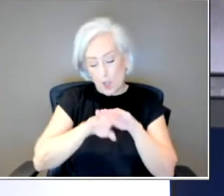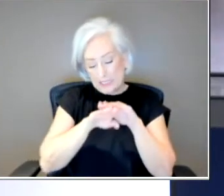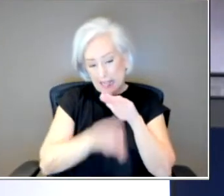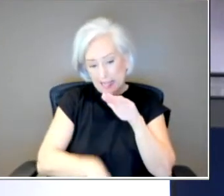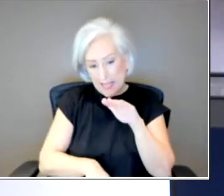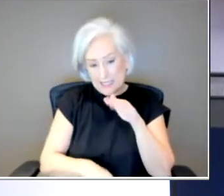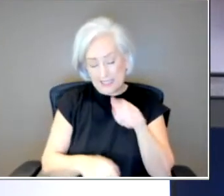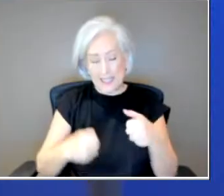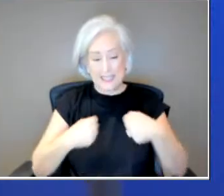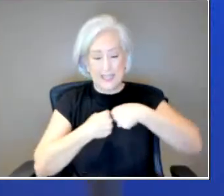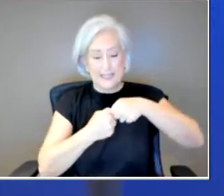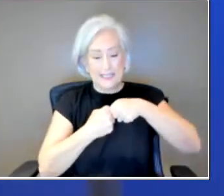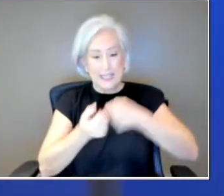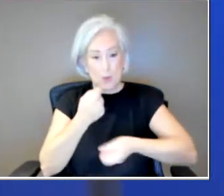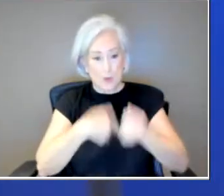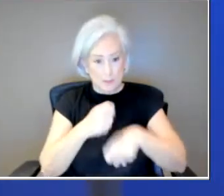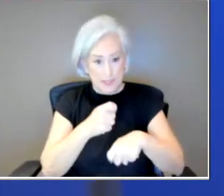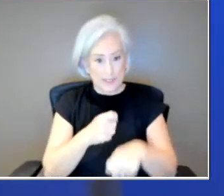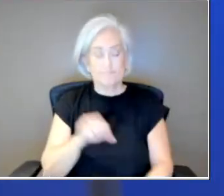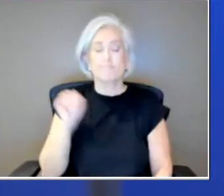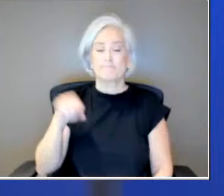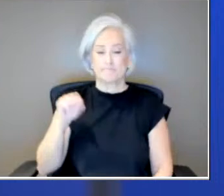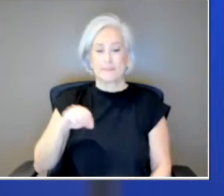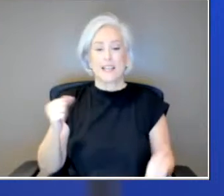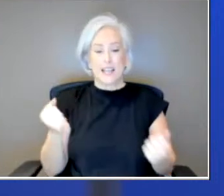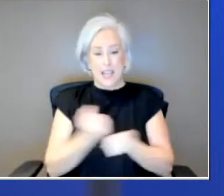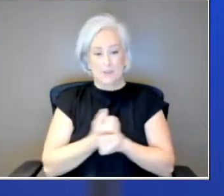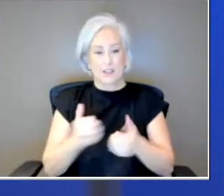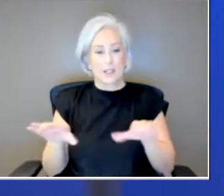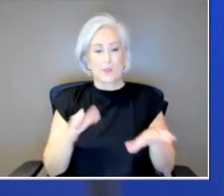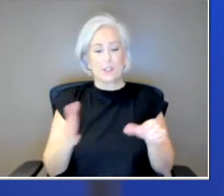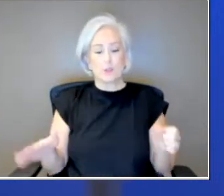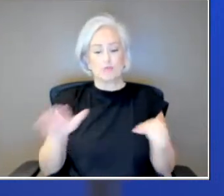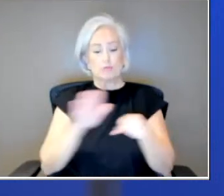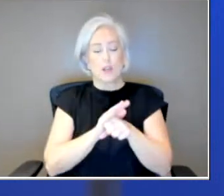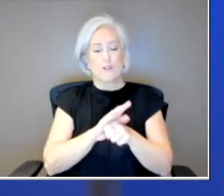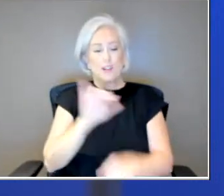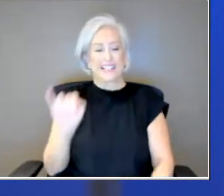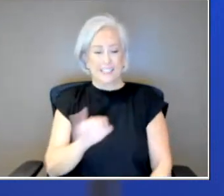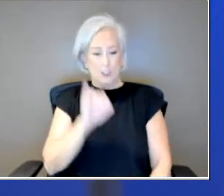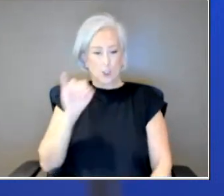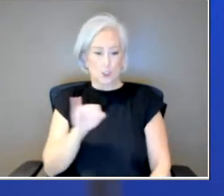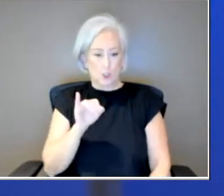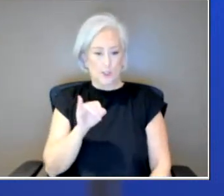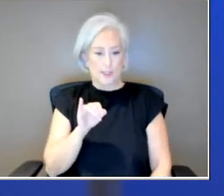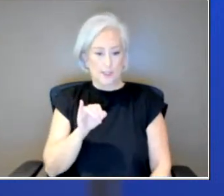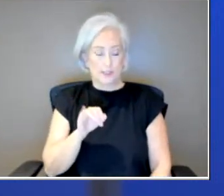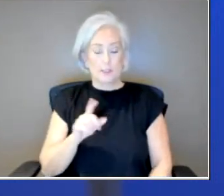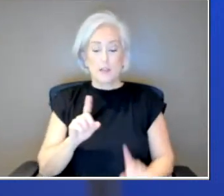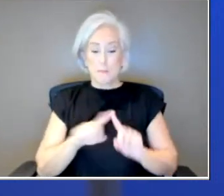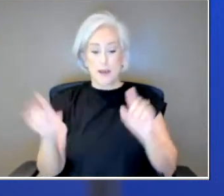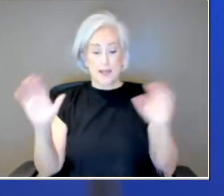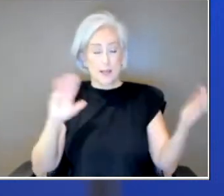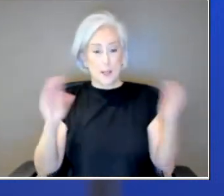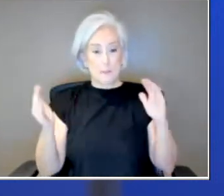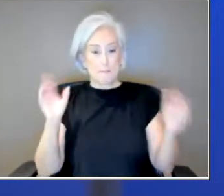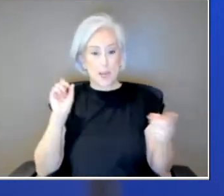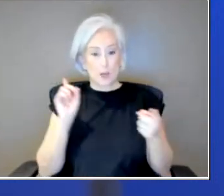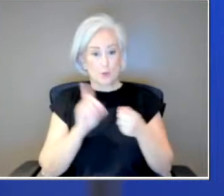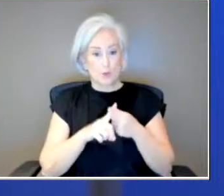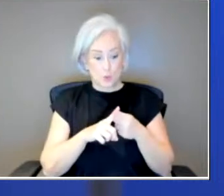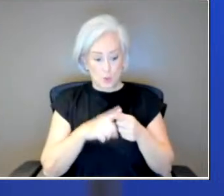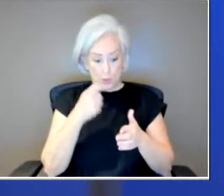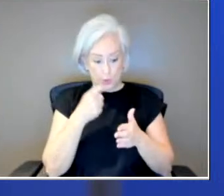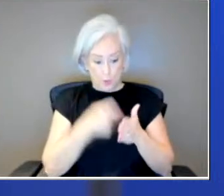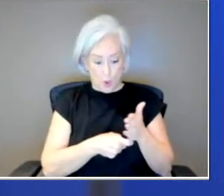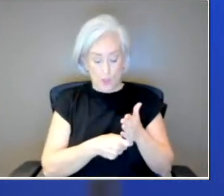now everything that we do is covered by insurance too. So that's an important thing to know, is that it is all covered by insurance. But yeah, compared to, and the cost is looked at two ways.